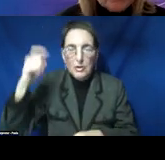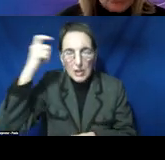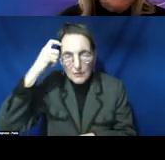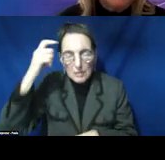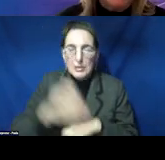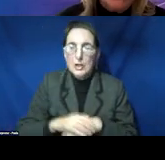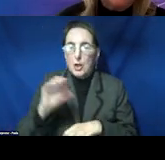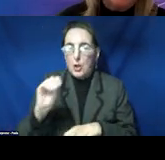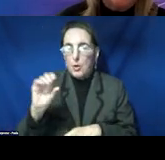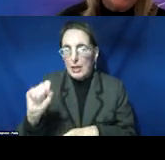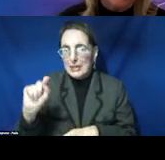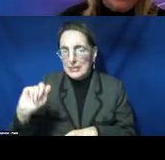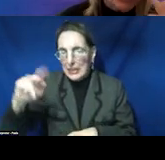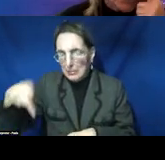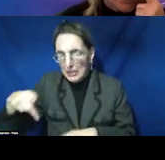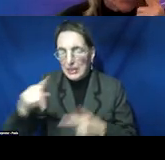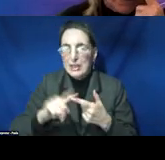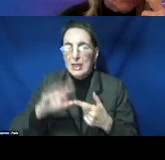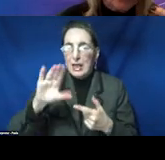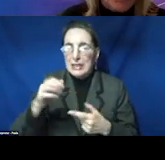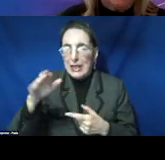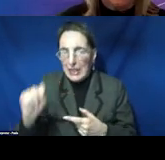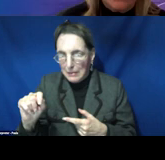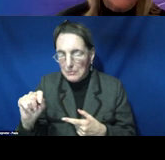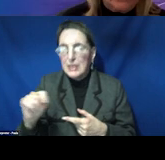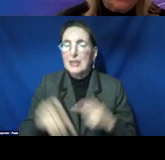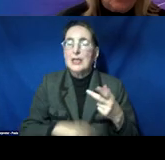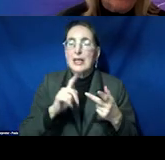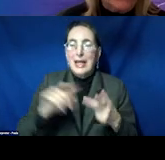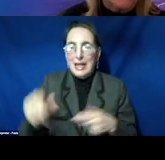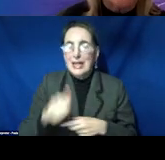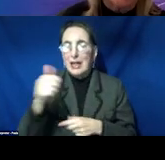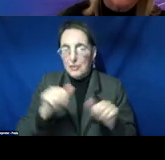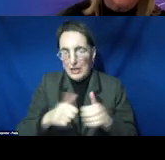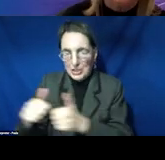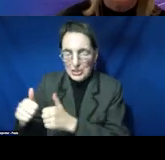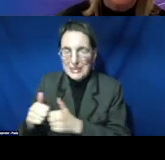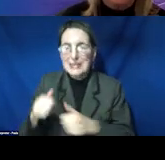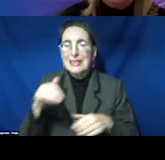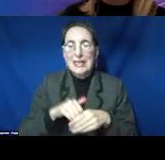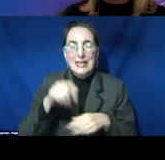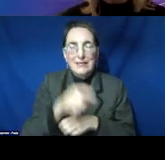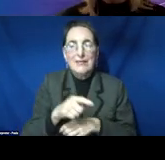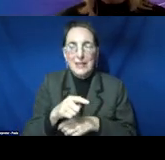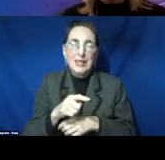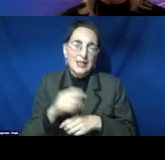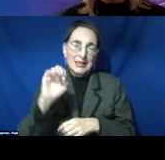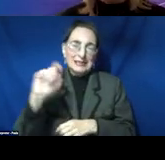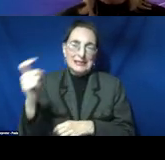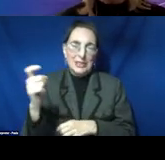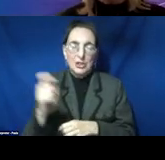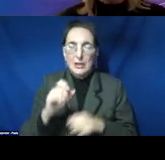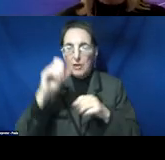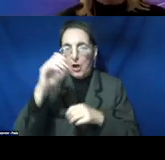cabinet departments, and other federal agencies, and in the wider executive office of the president. We will also be